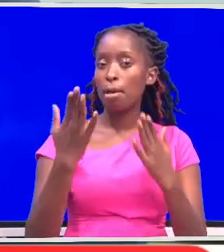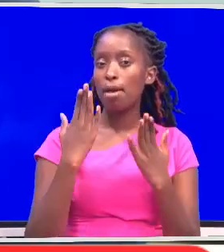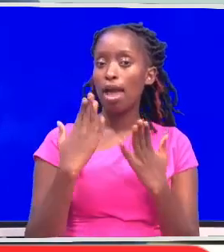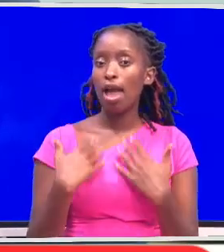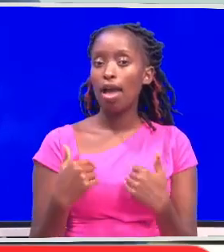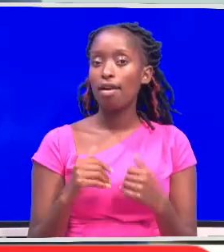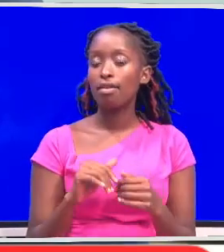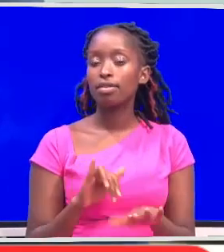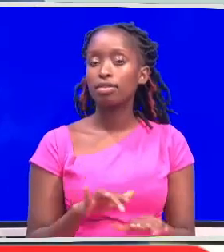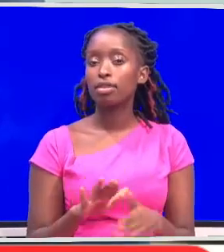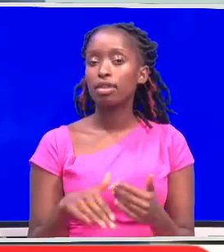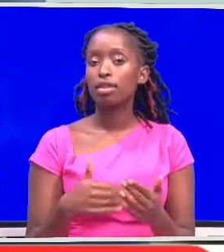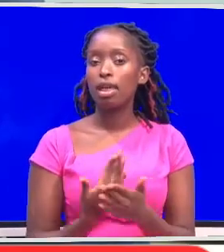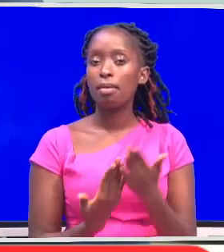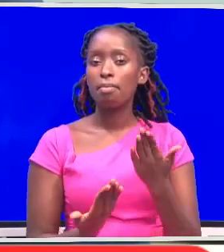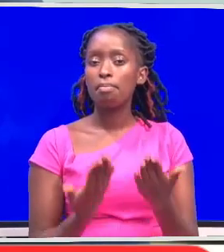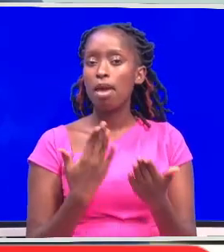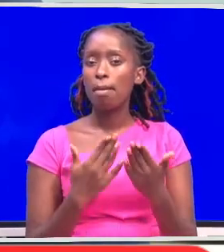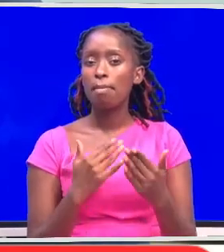basically relatives.